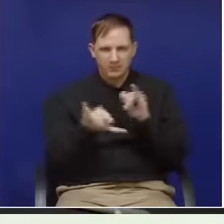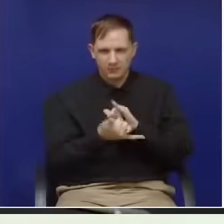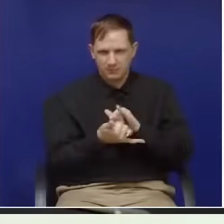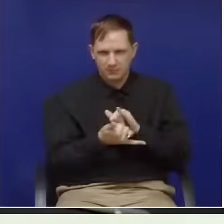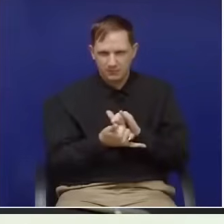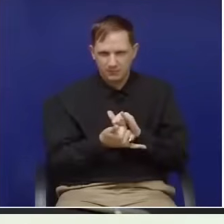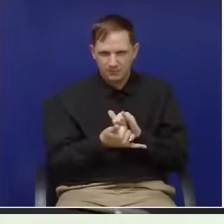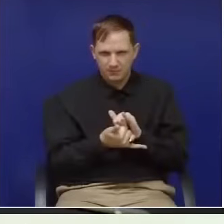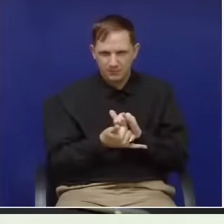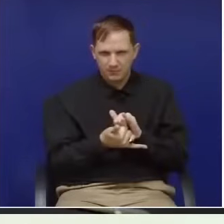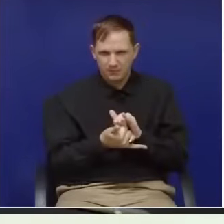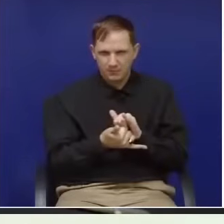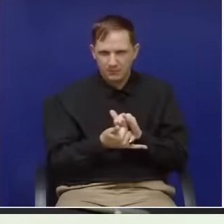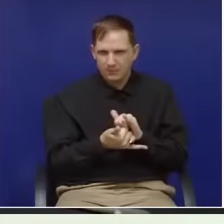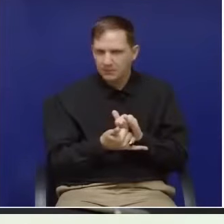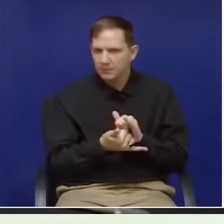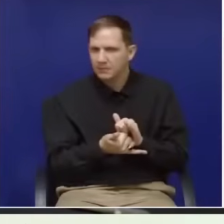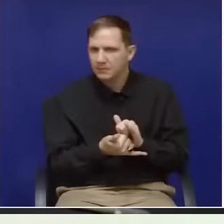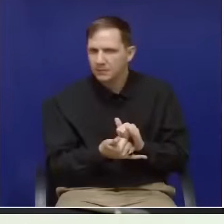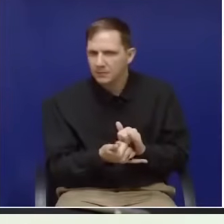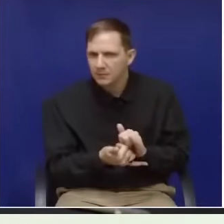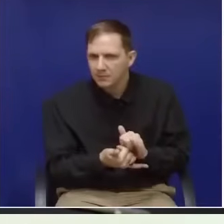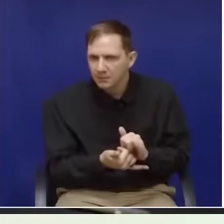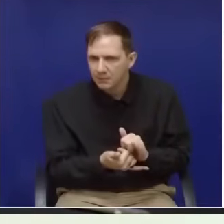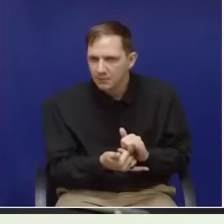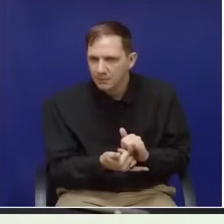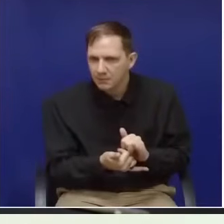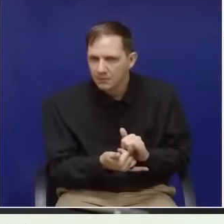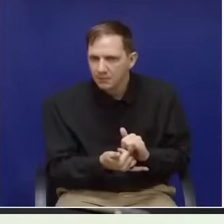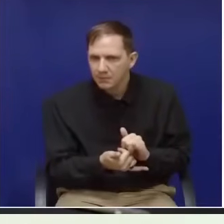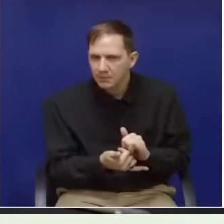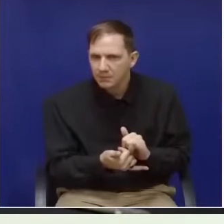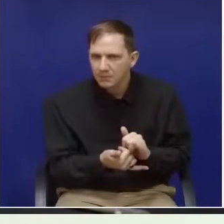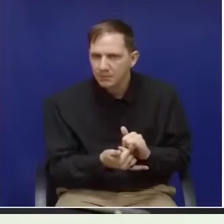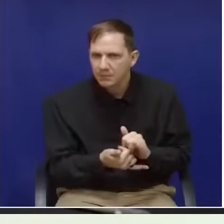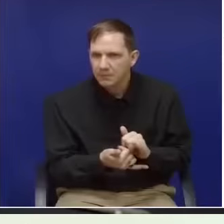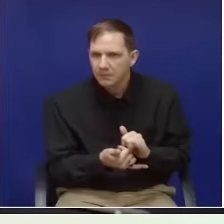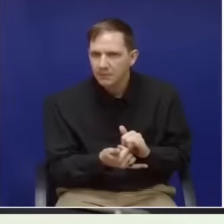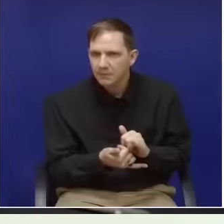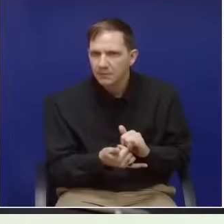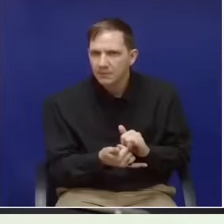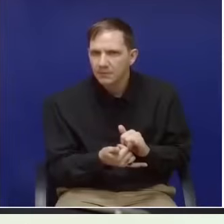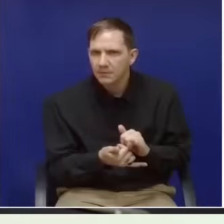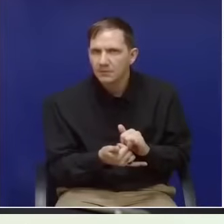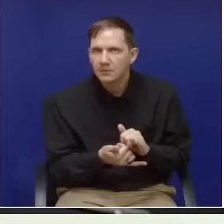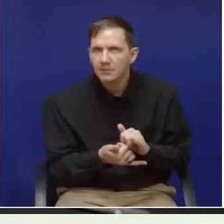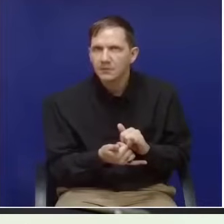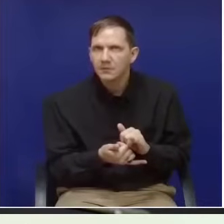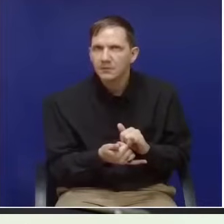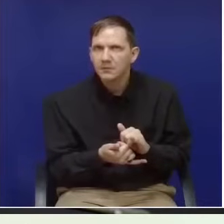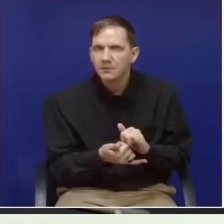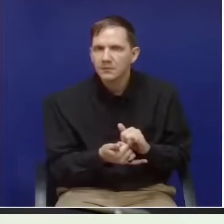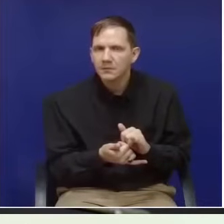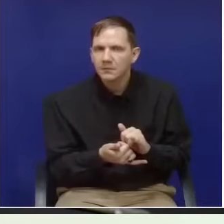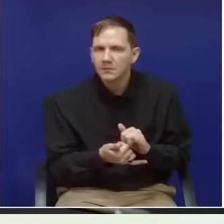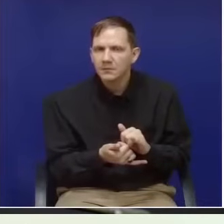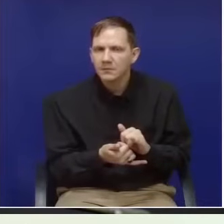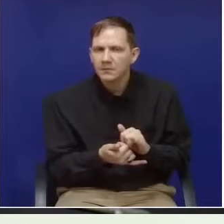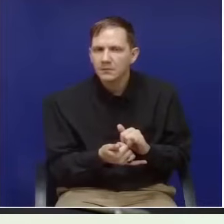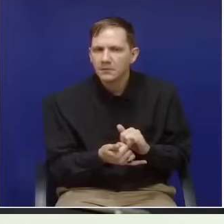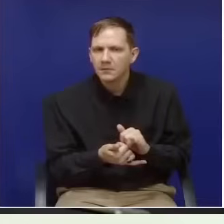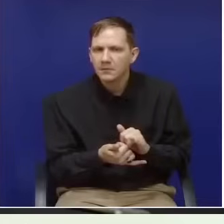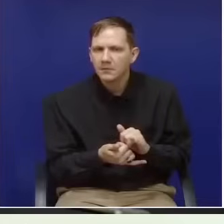nyehlisa ke mehopolo le menahano e feng e ileng ya fitlhela hore ba kenywe hara parliament to the exclusion